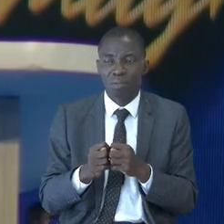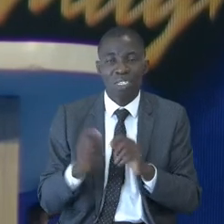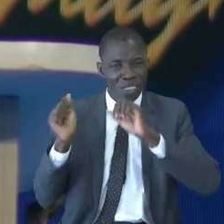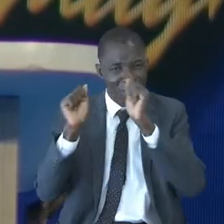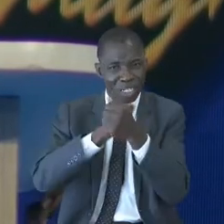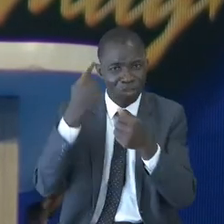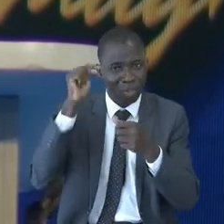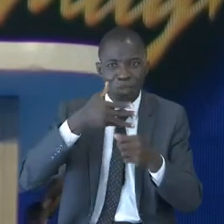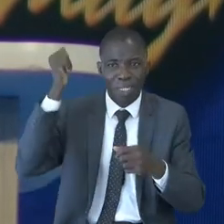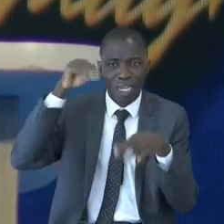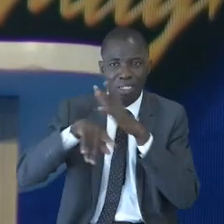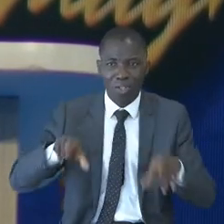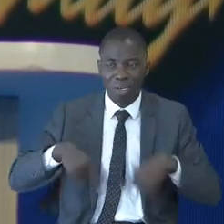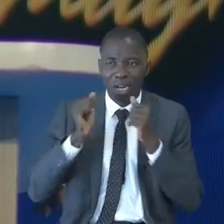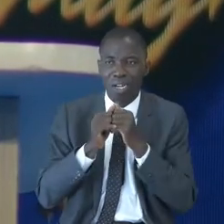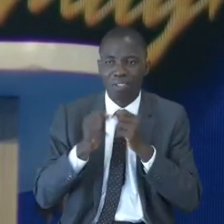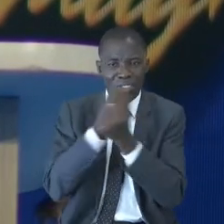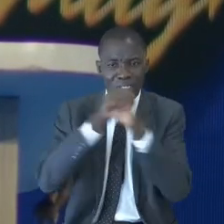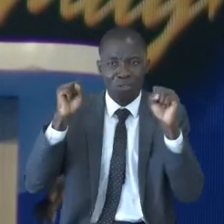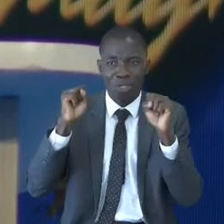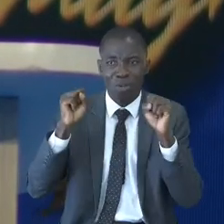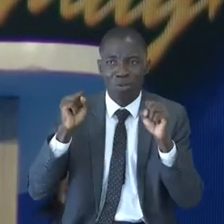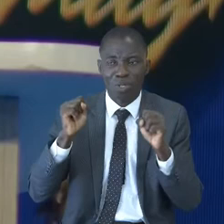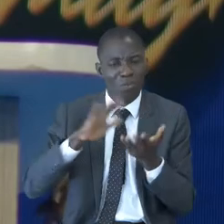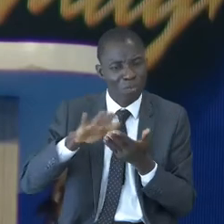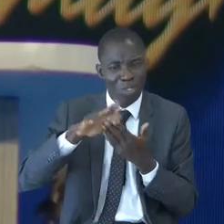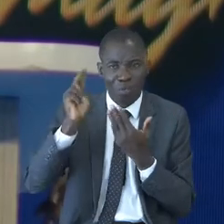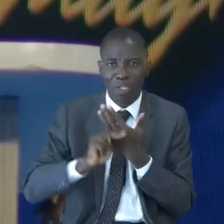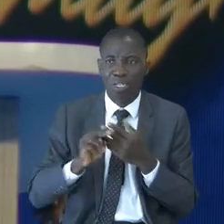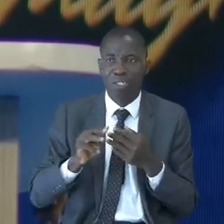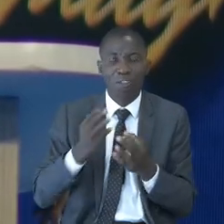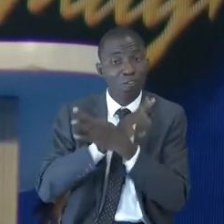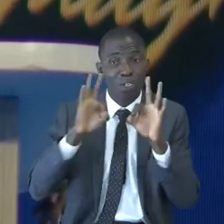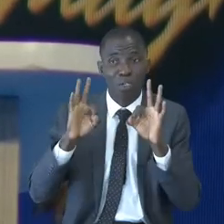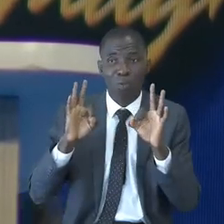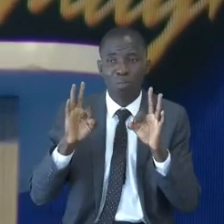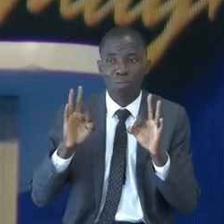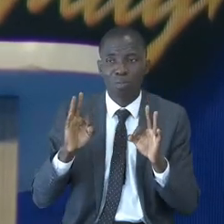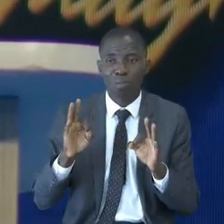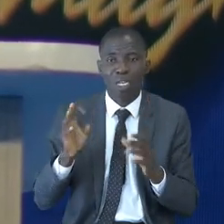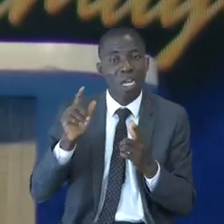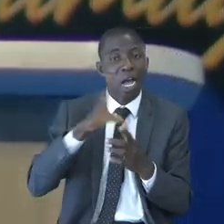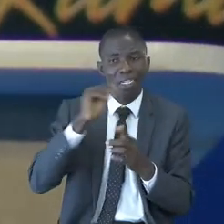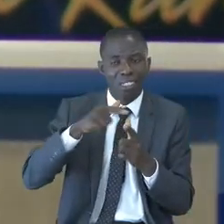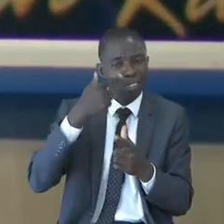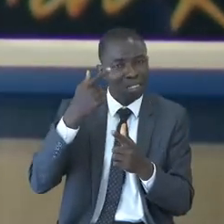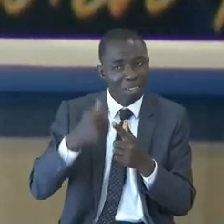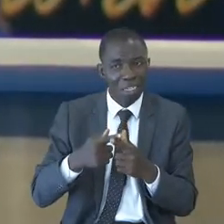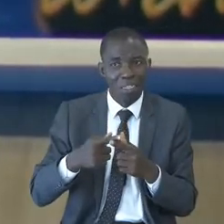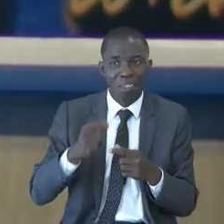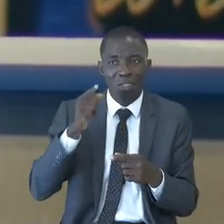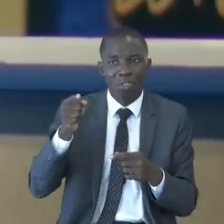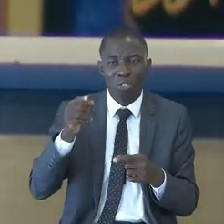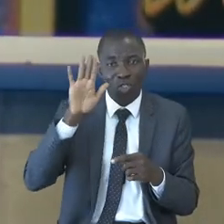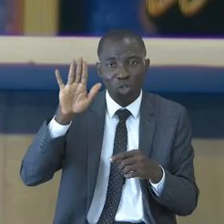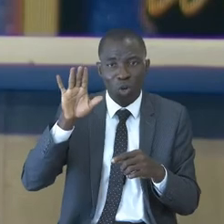for the better in your life. Salvation, forgiveness, freedom. And then your